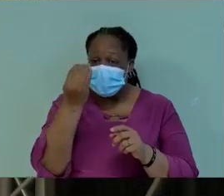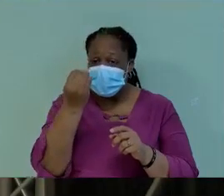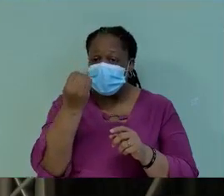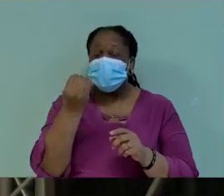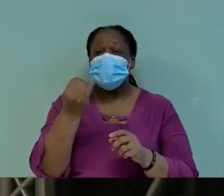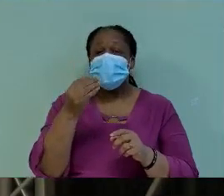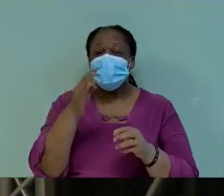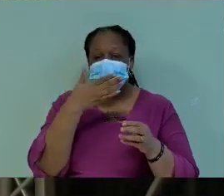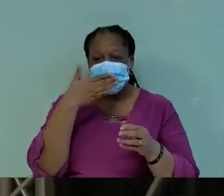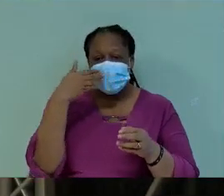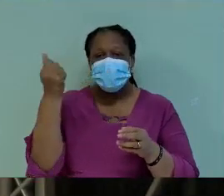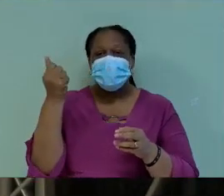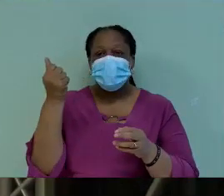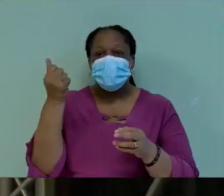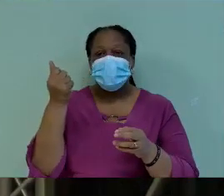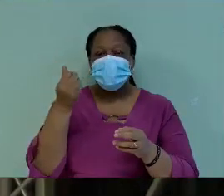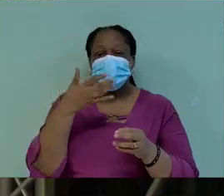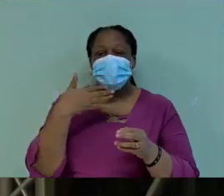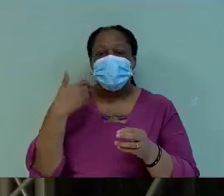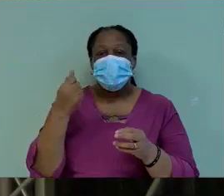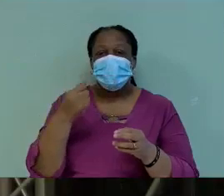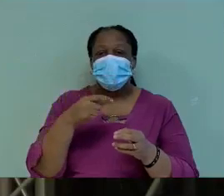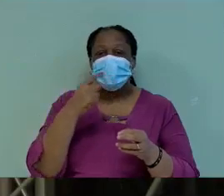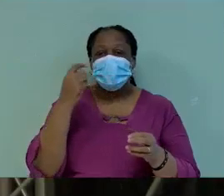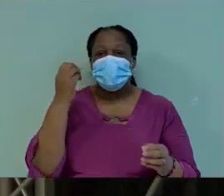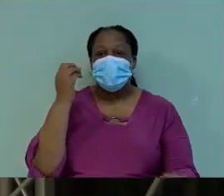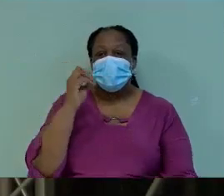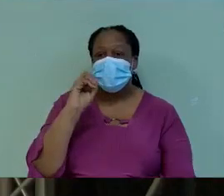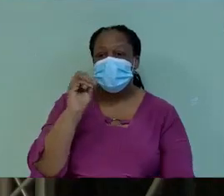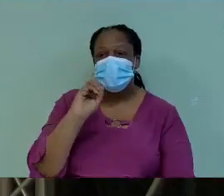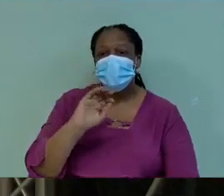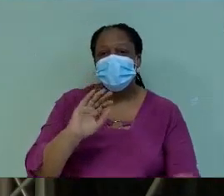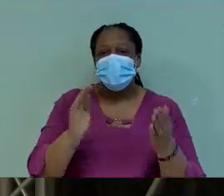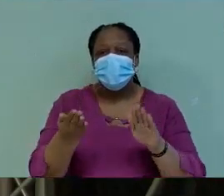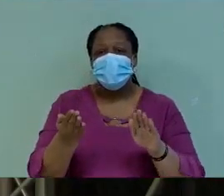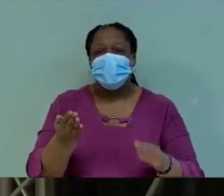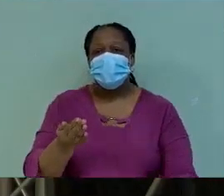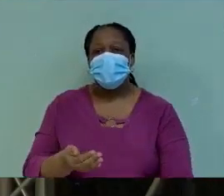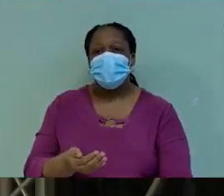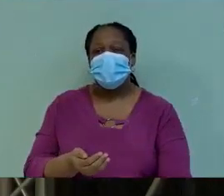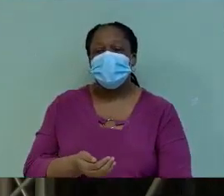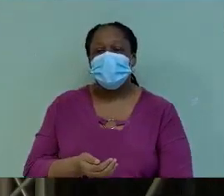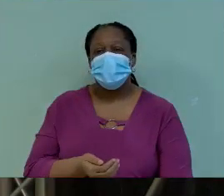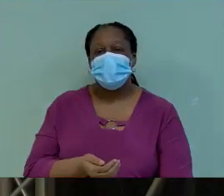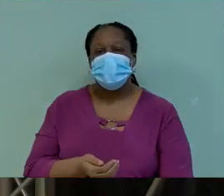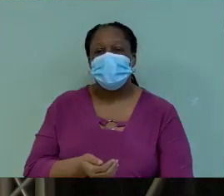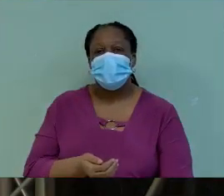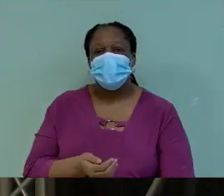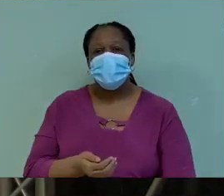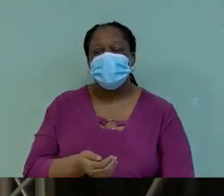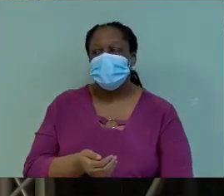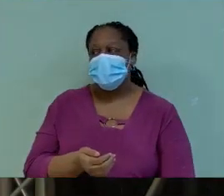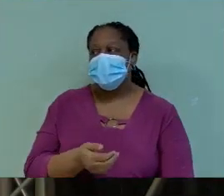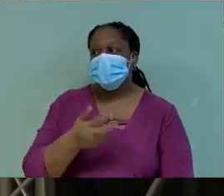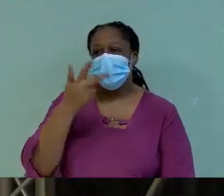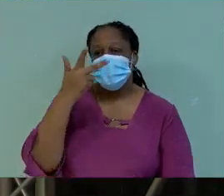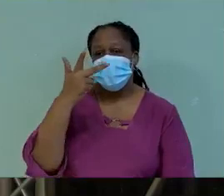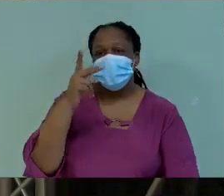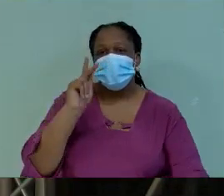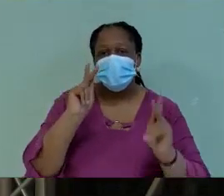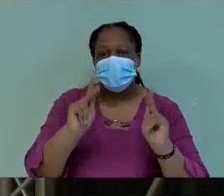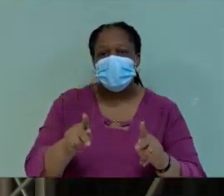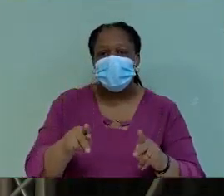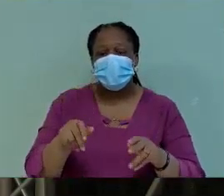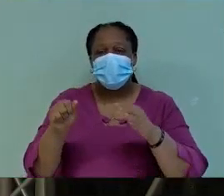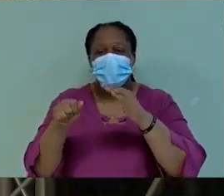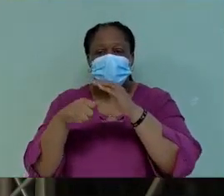have recovered, and there are 0 deaths to date. A total of 3 persons remain